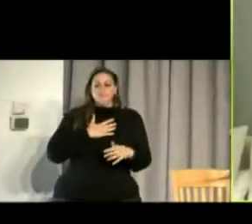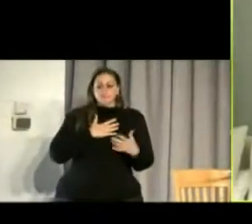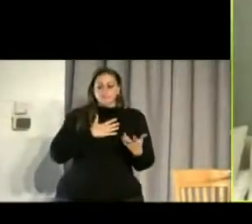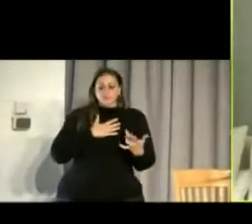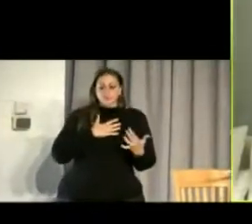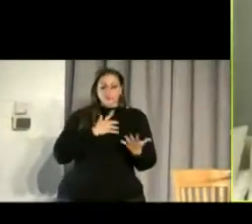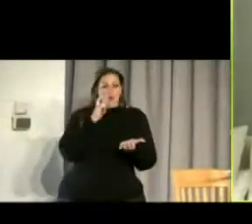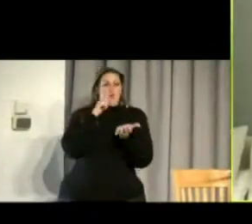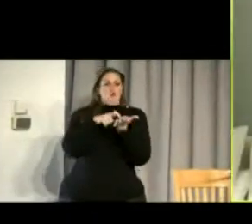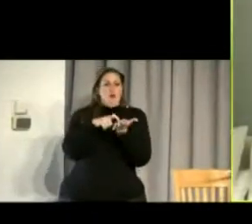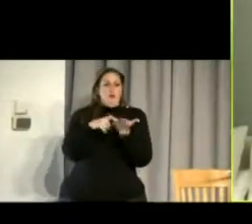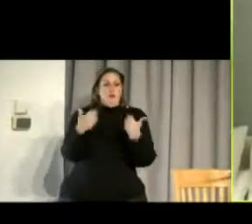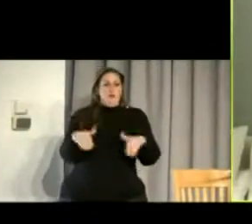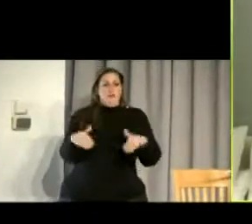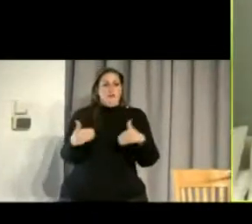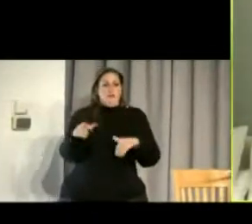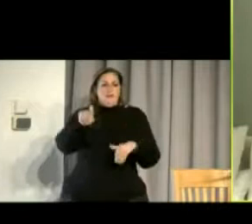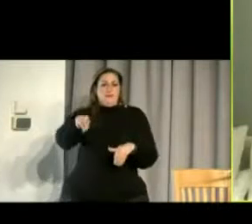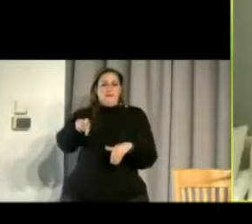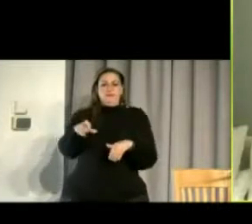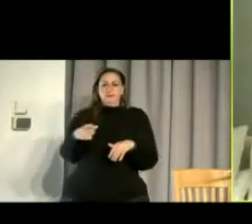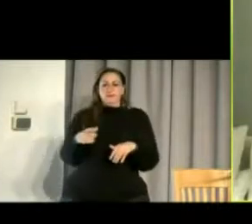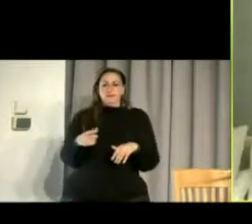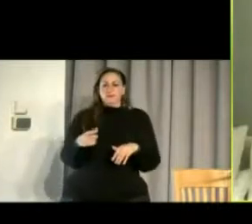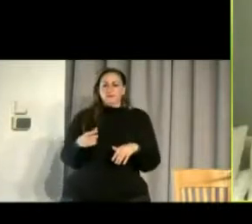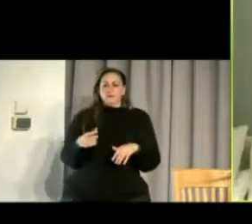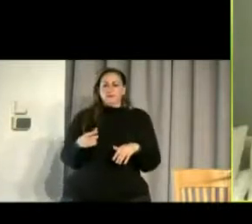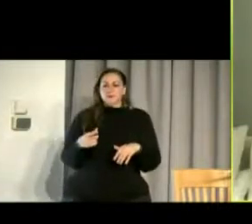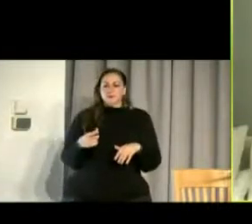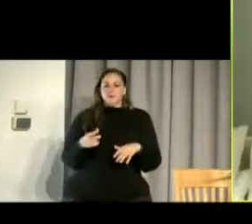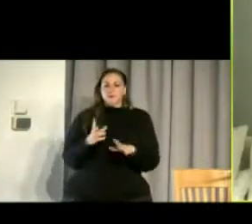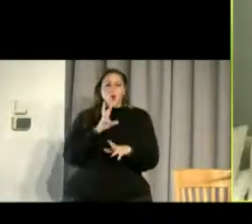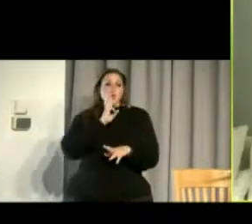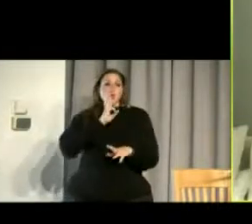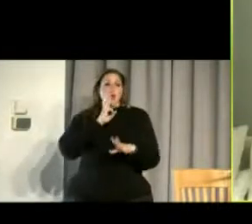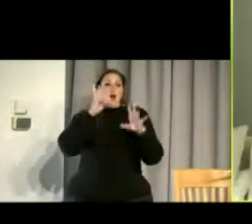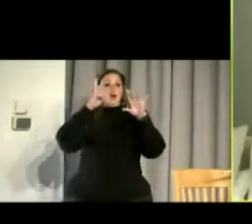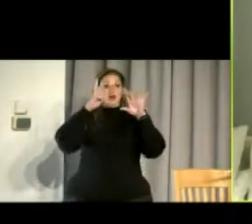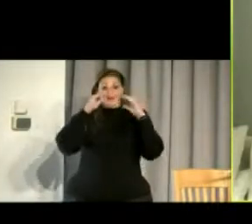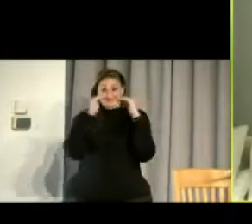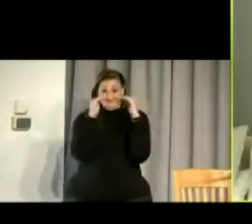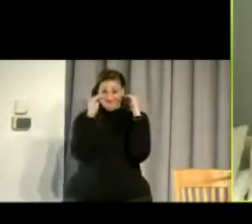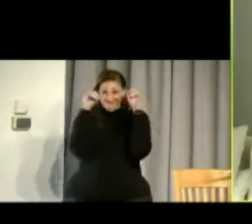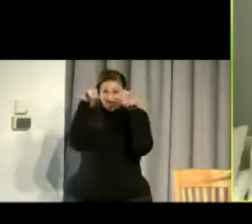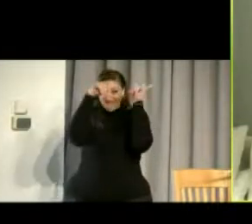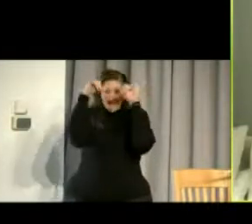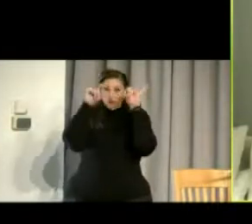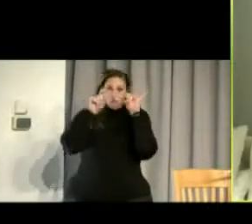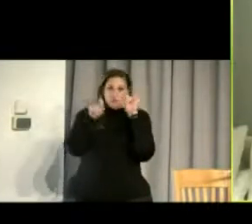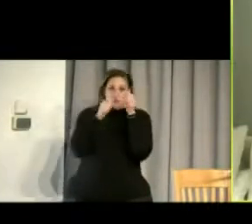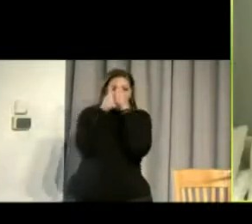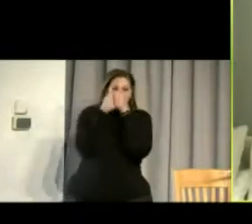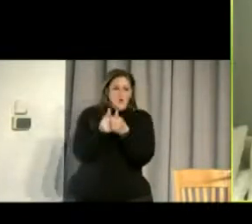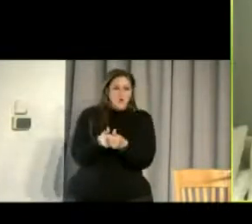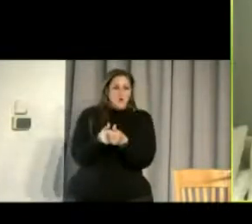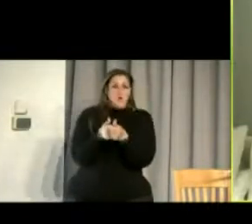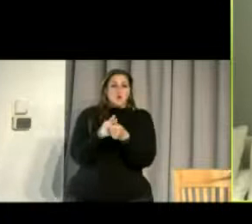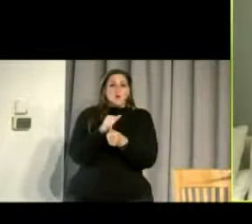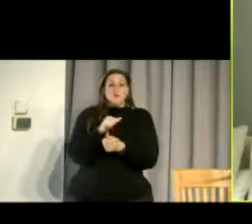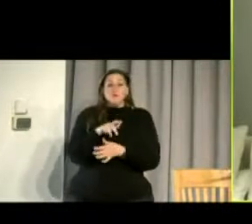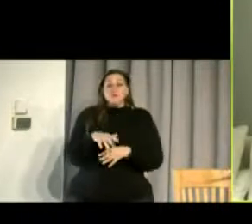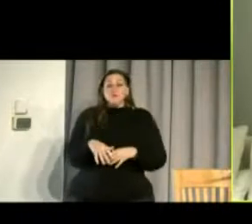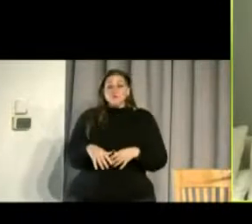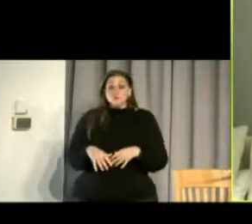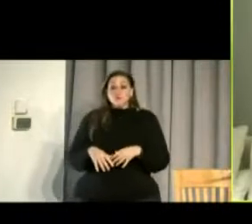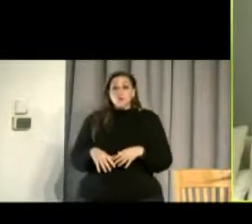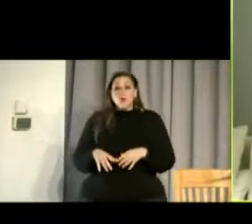they recognize the importance of water standards. And so what